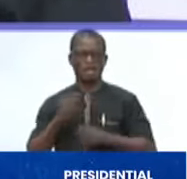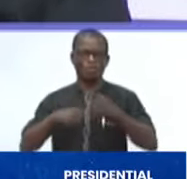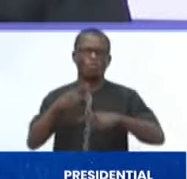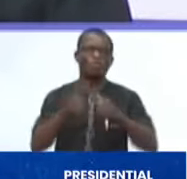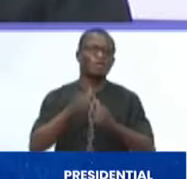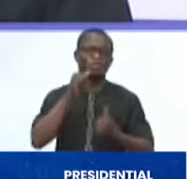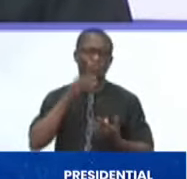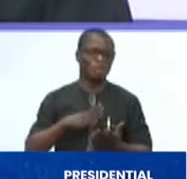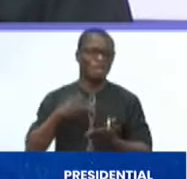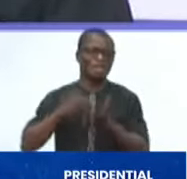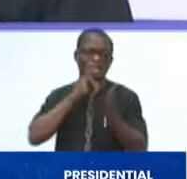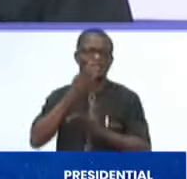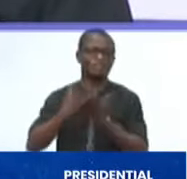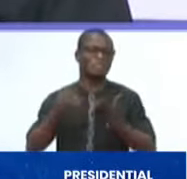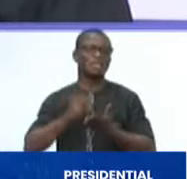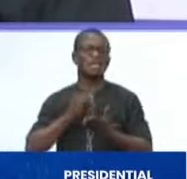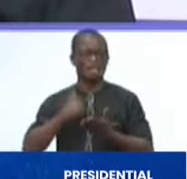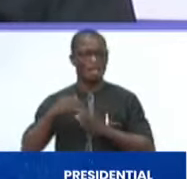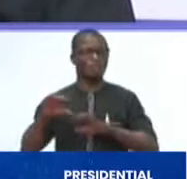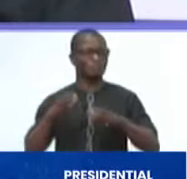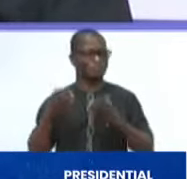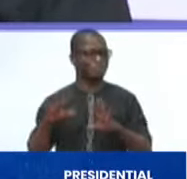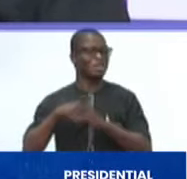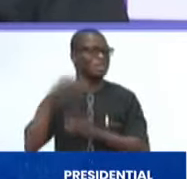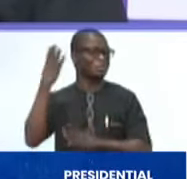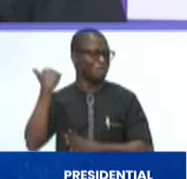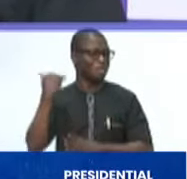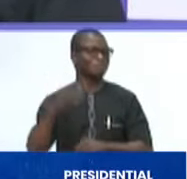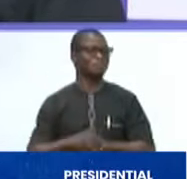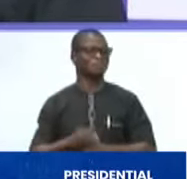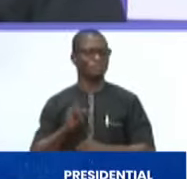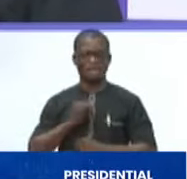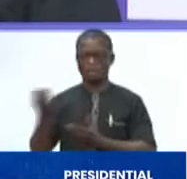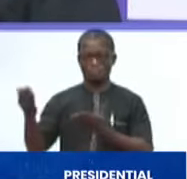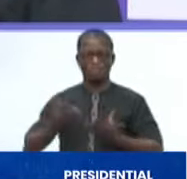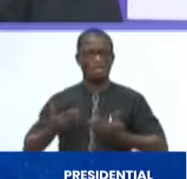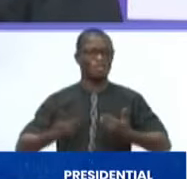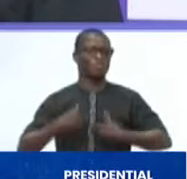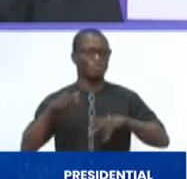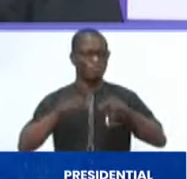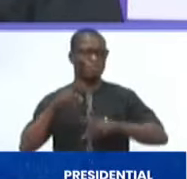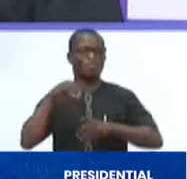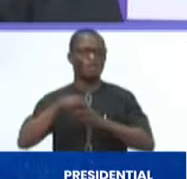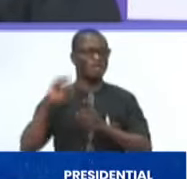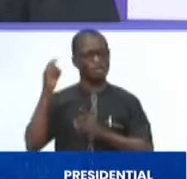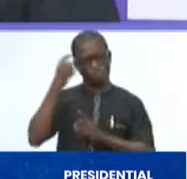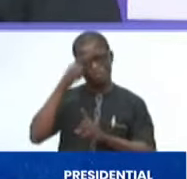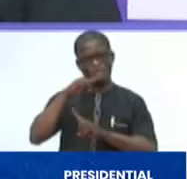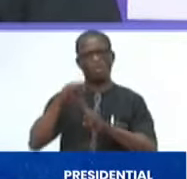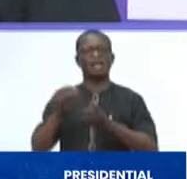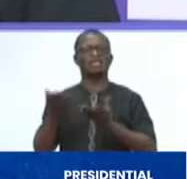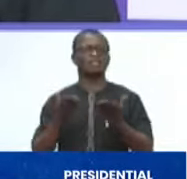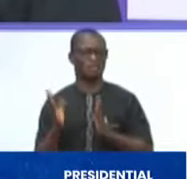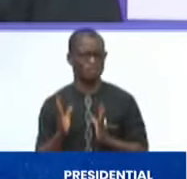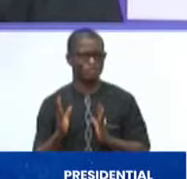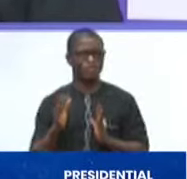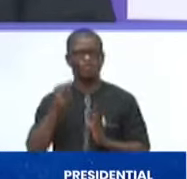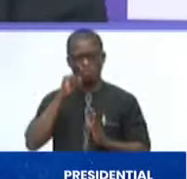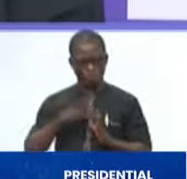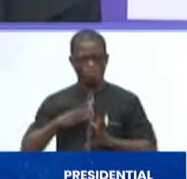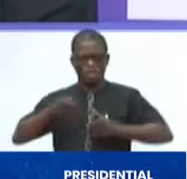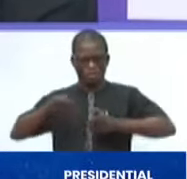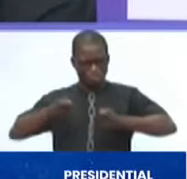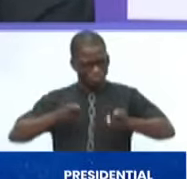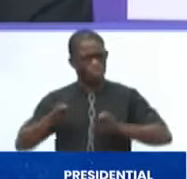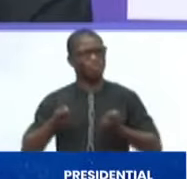I've done in the past. I brought young people into government when I served as the governor, and women were in charge. So for